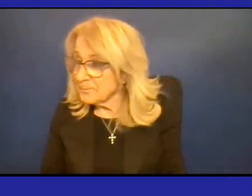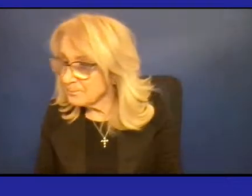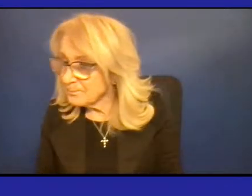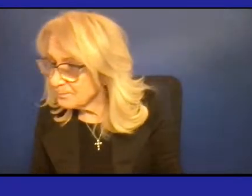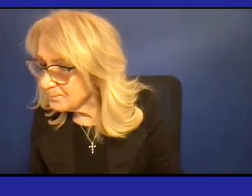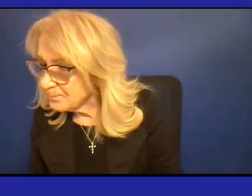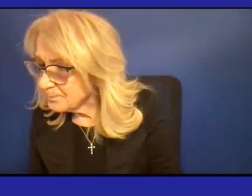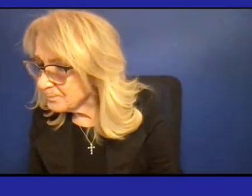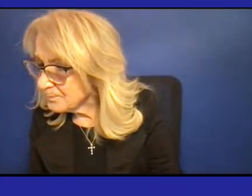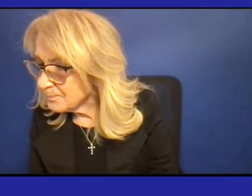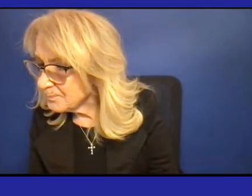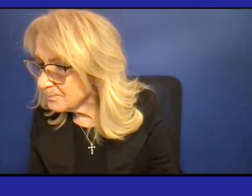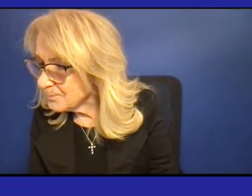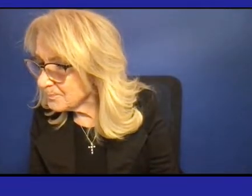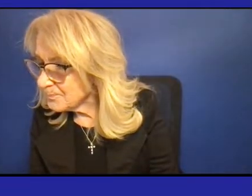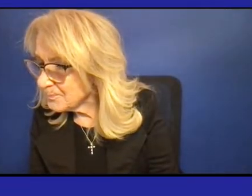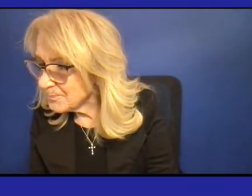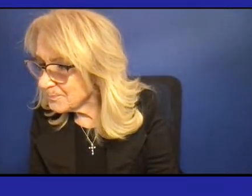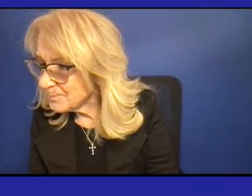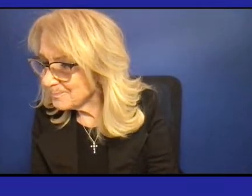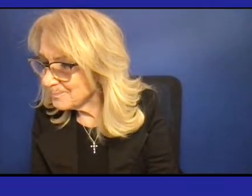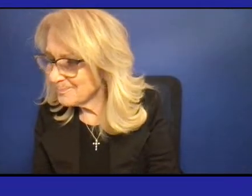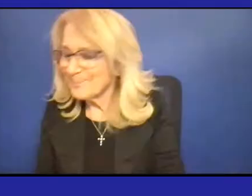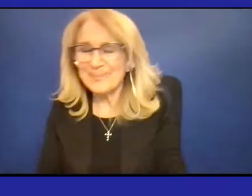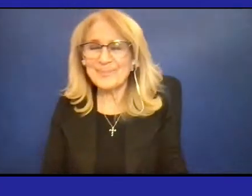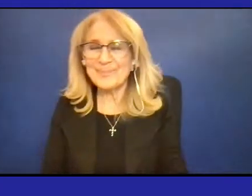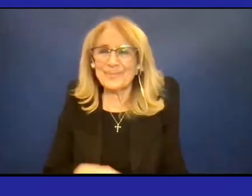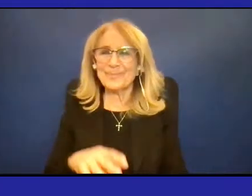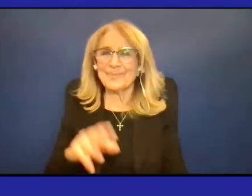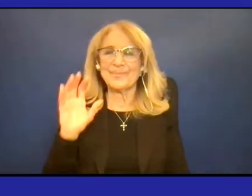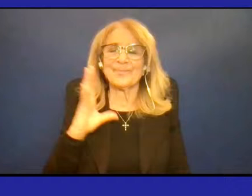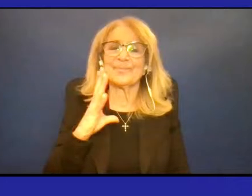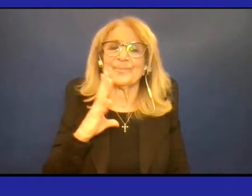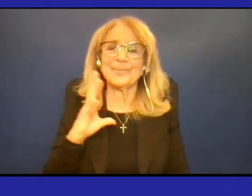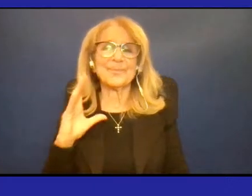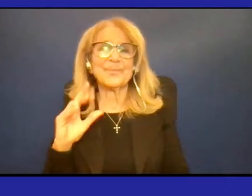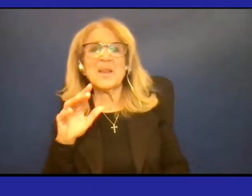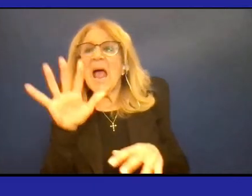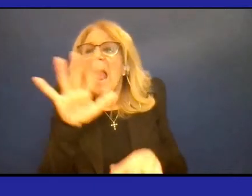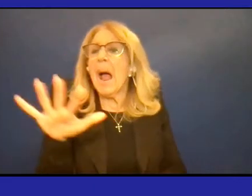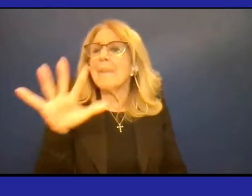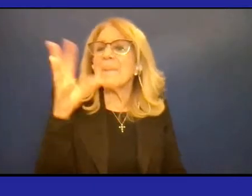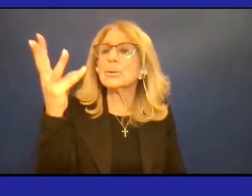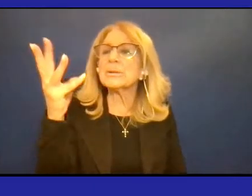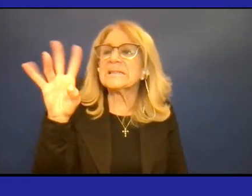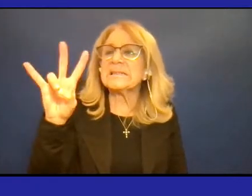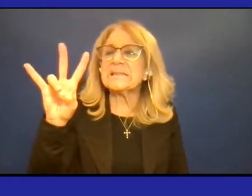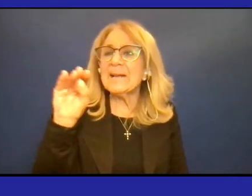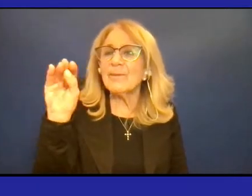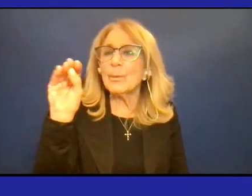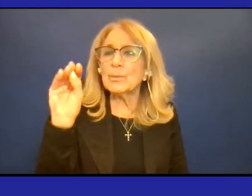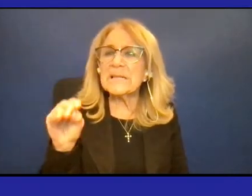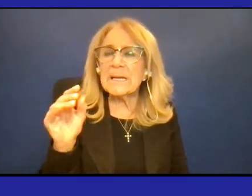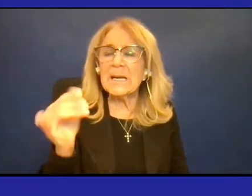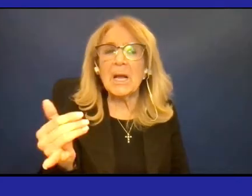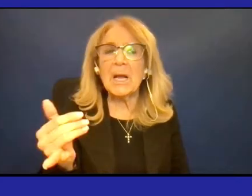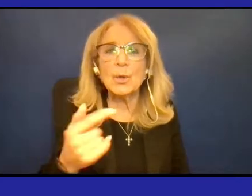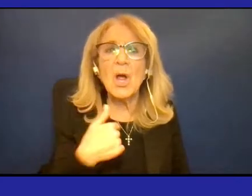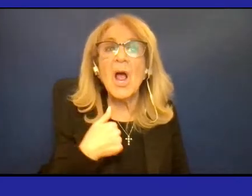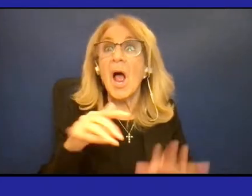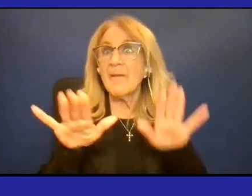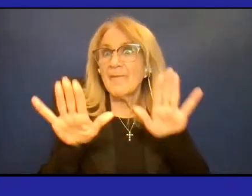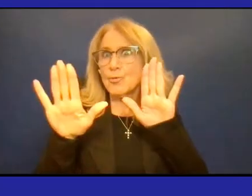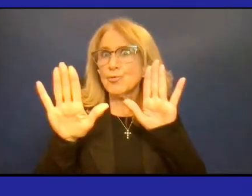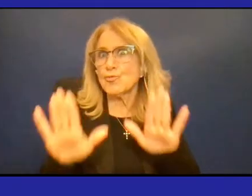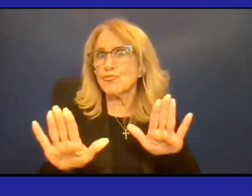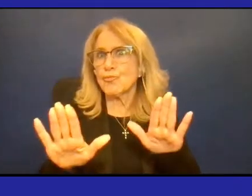Yeah, hi. It's about 67% now. Oh, okay. Yeah. So So maybe I that, have a great graph that I can give to the board that